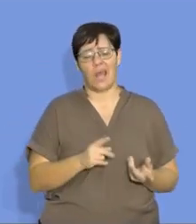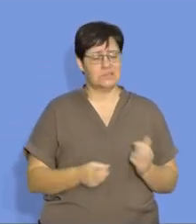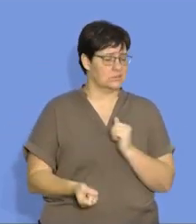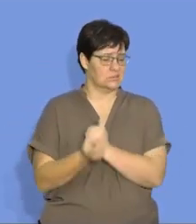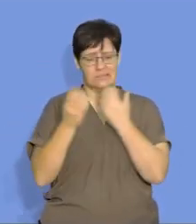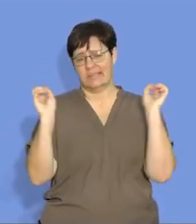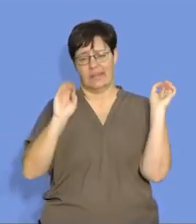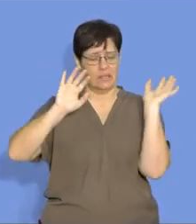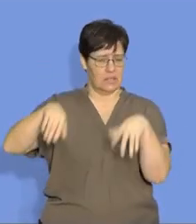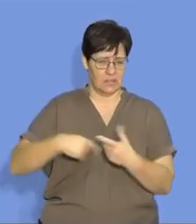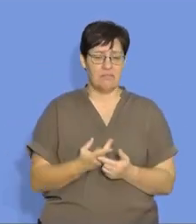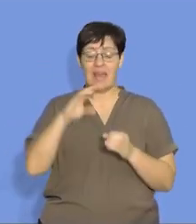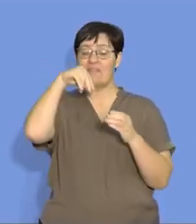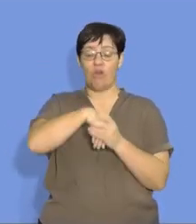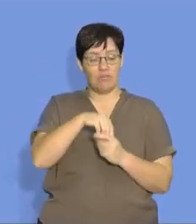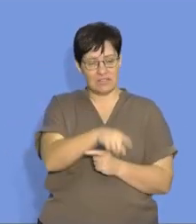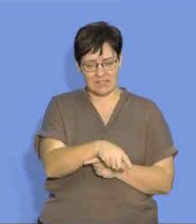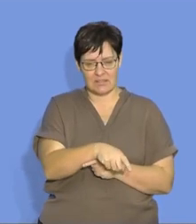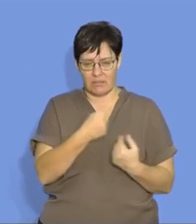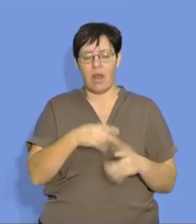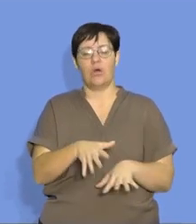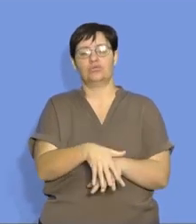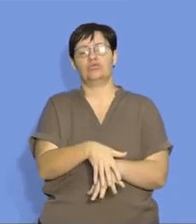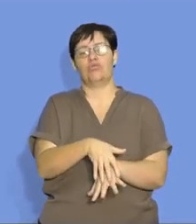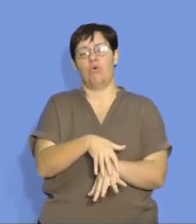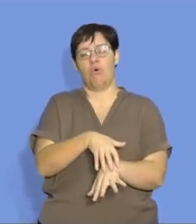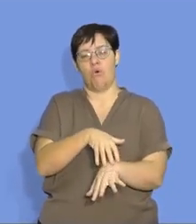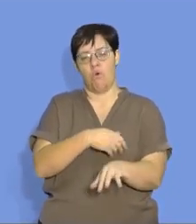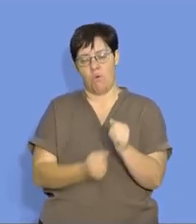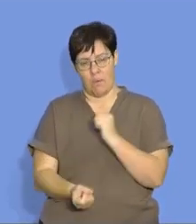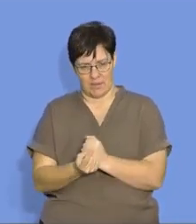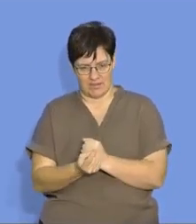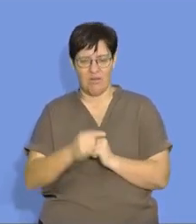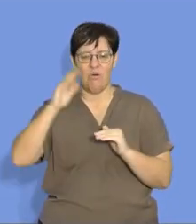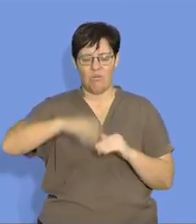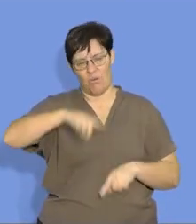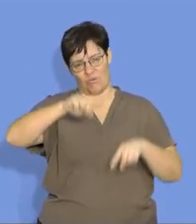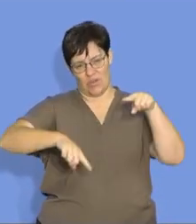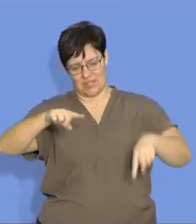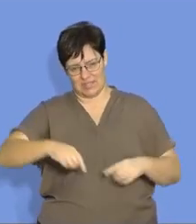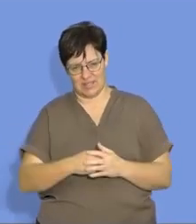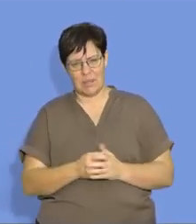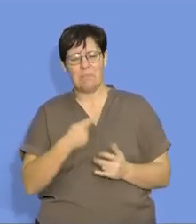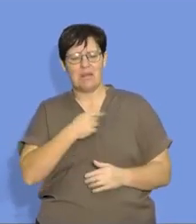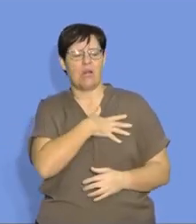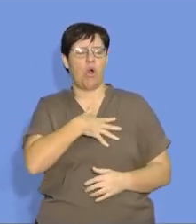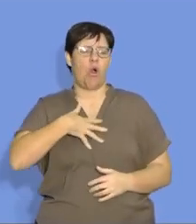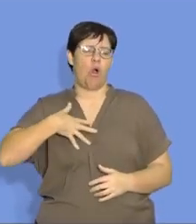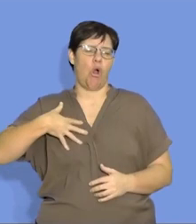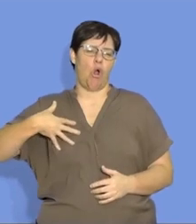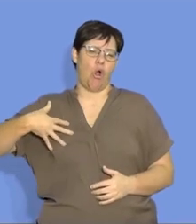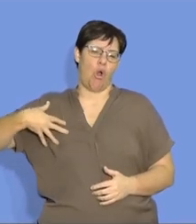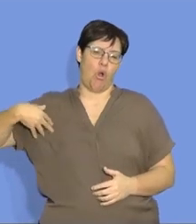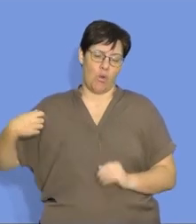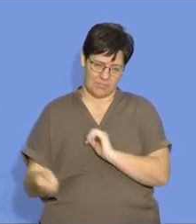don't really want to react. So when they in a reaction, they have slow reactions, low rate, meaning it